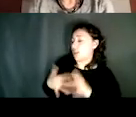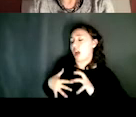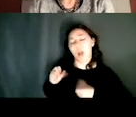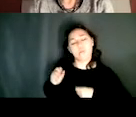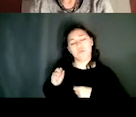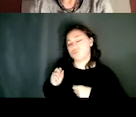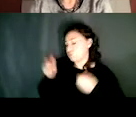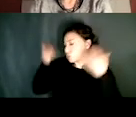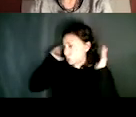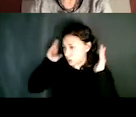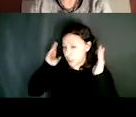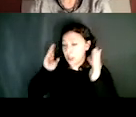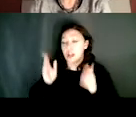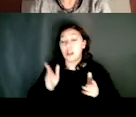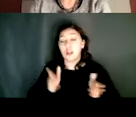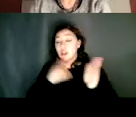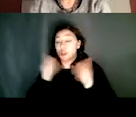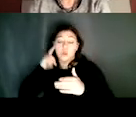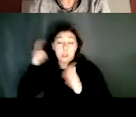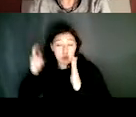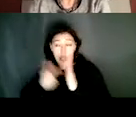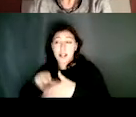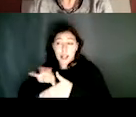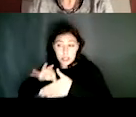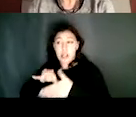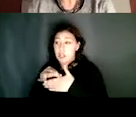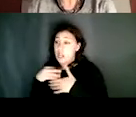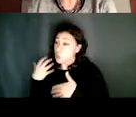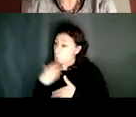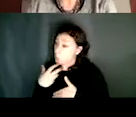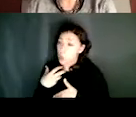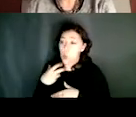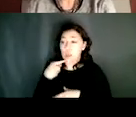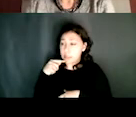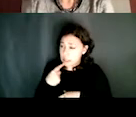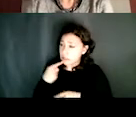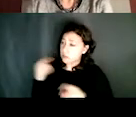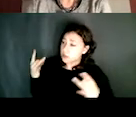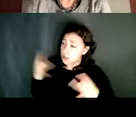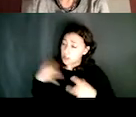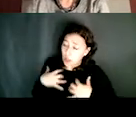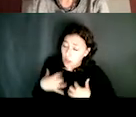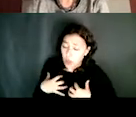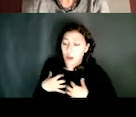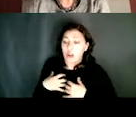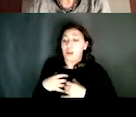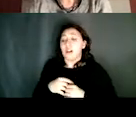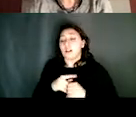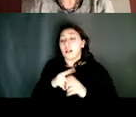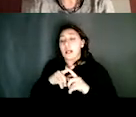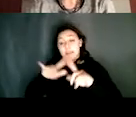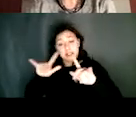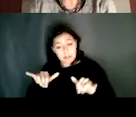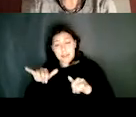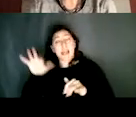course content while also adding creative, perhaps joyful assignments, like creating course playlists